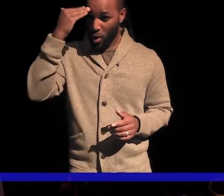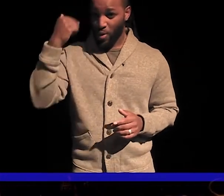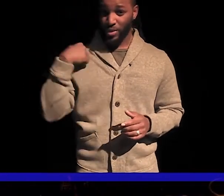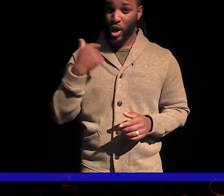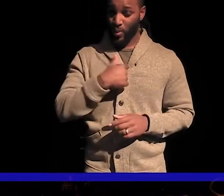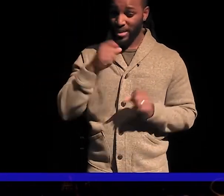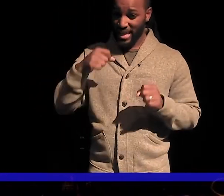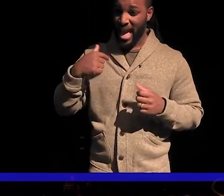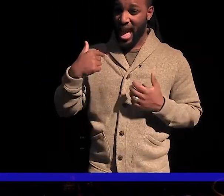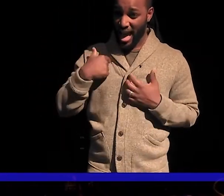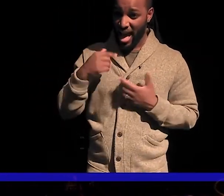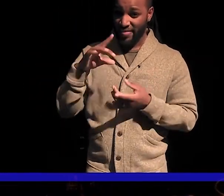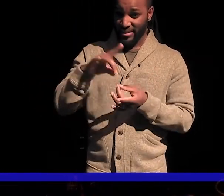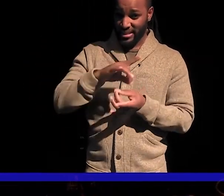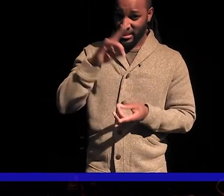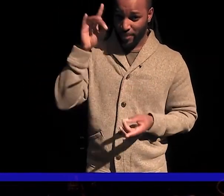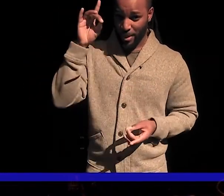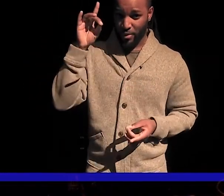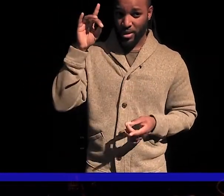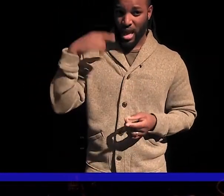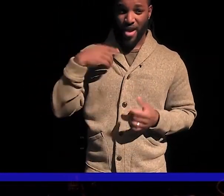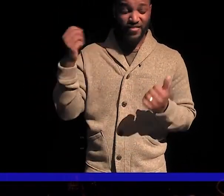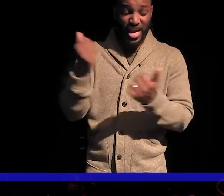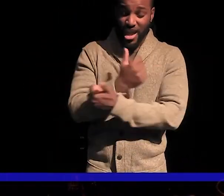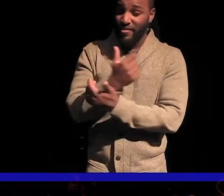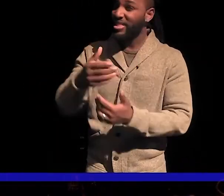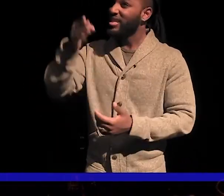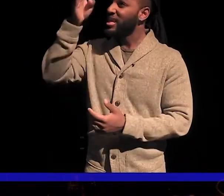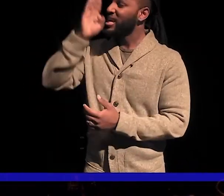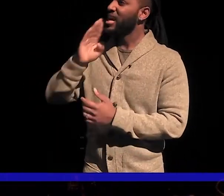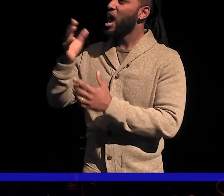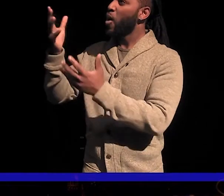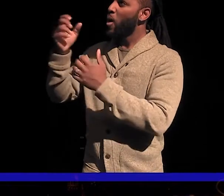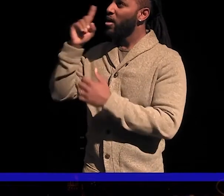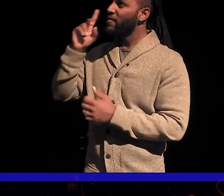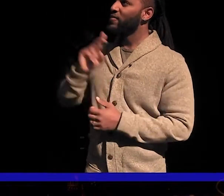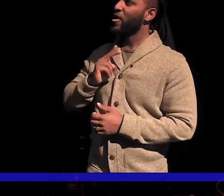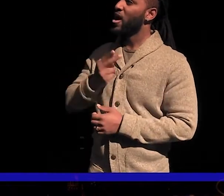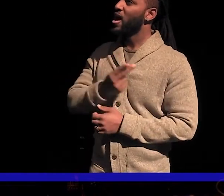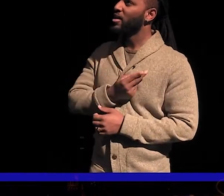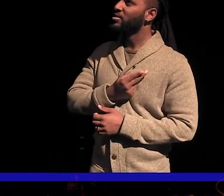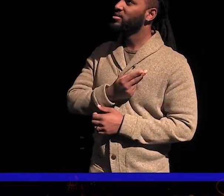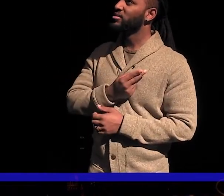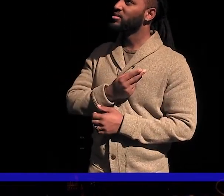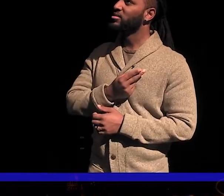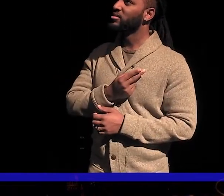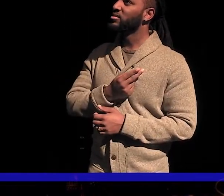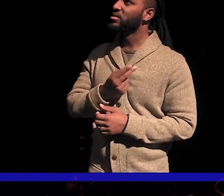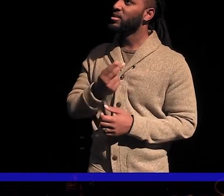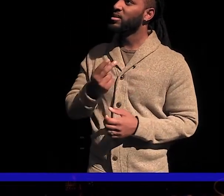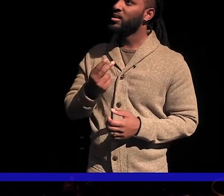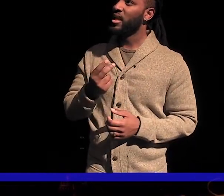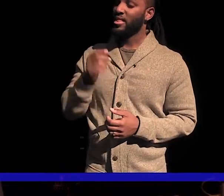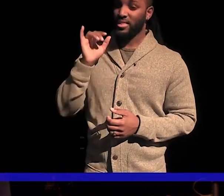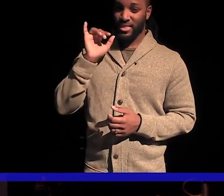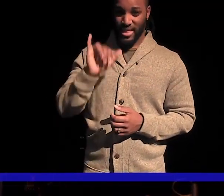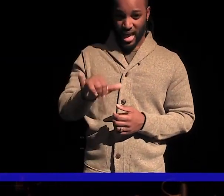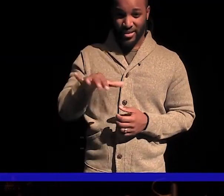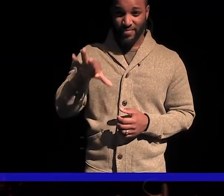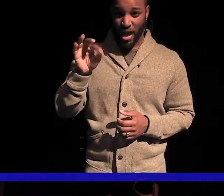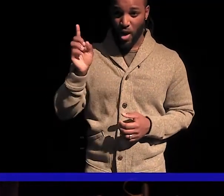the Spirit and have all that God has intended for us and in his revealed will found in the